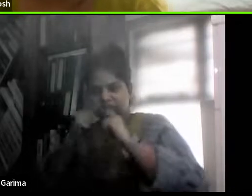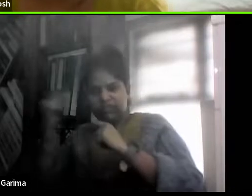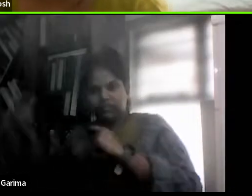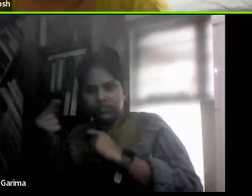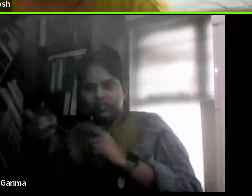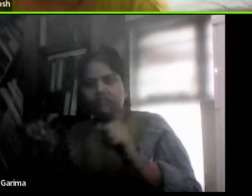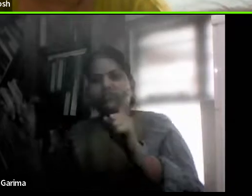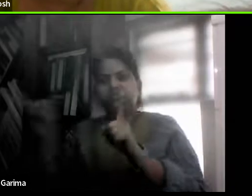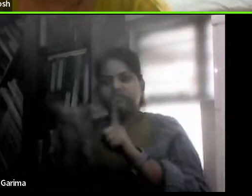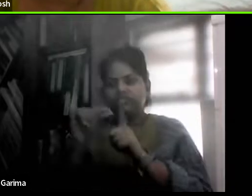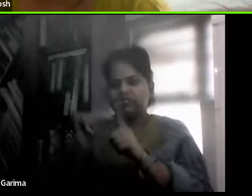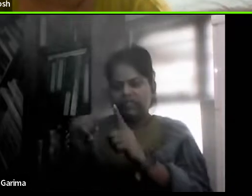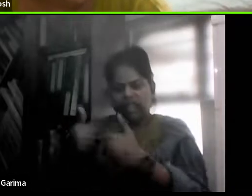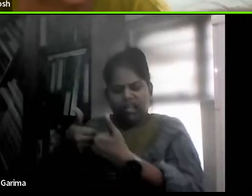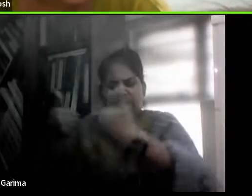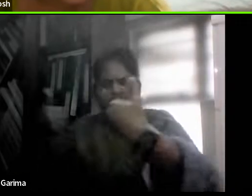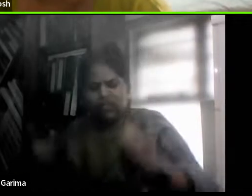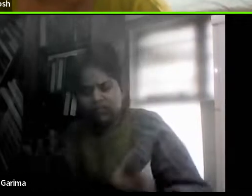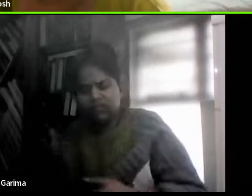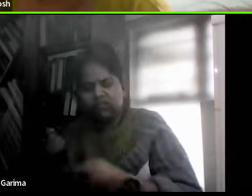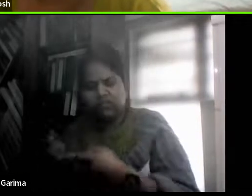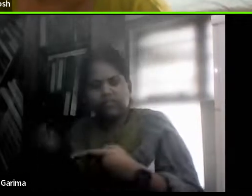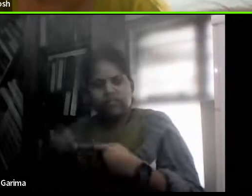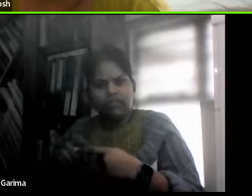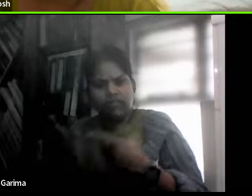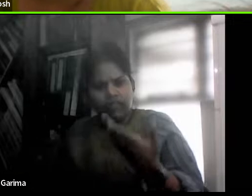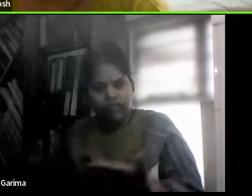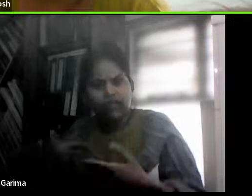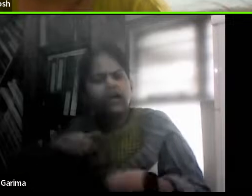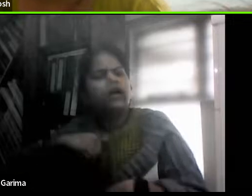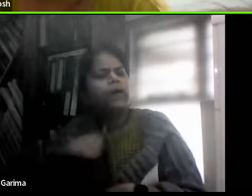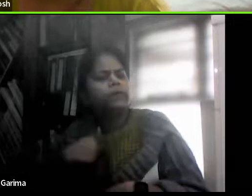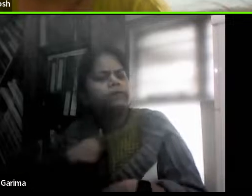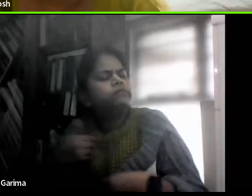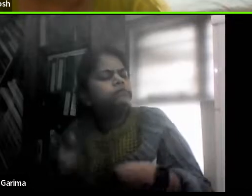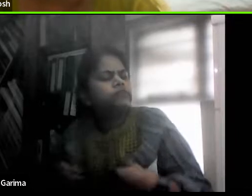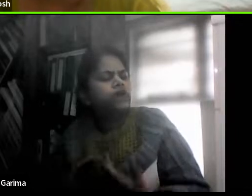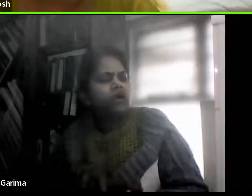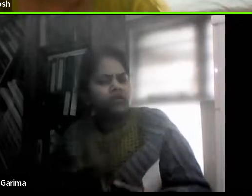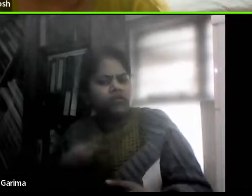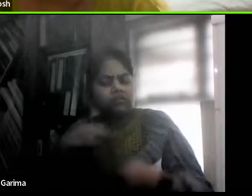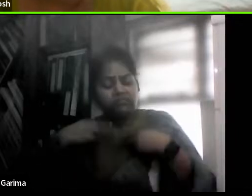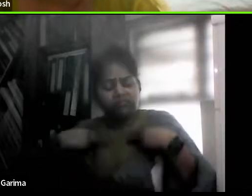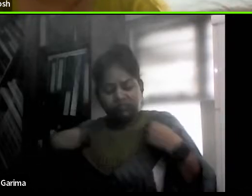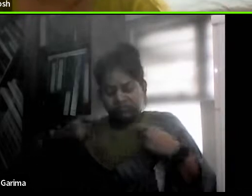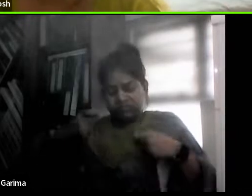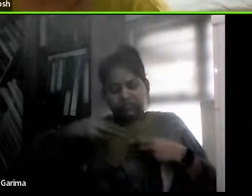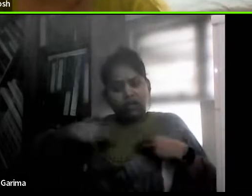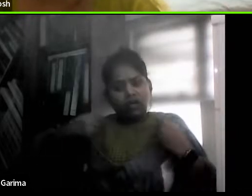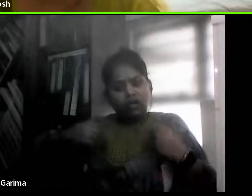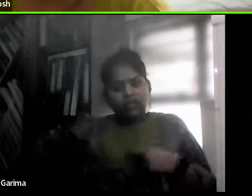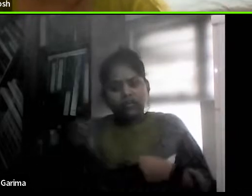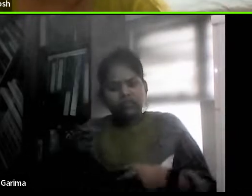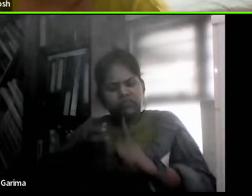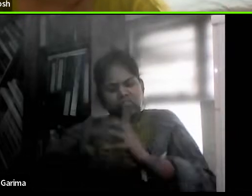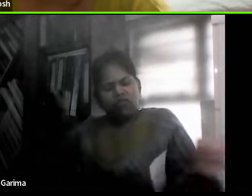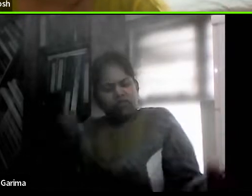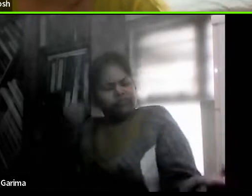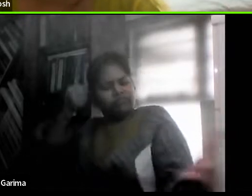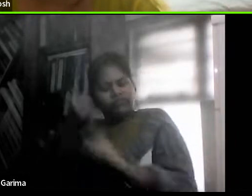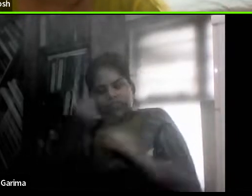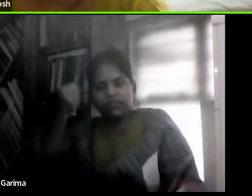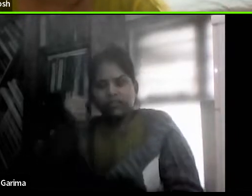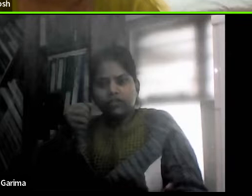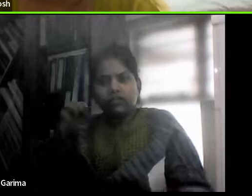to disseminate their situation. How can we make this advocacy more impactful so we can cut through the red